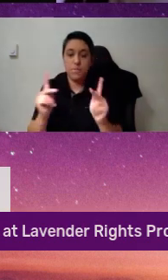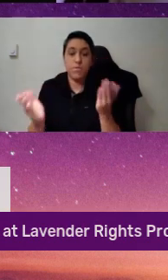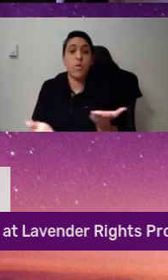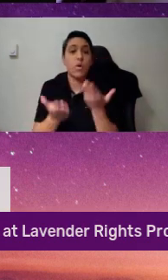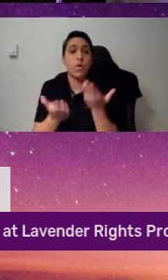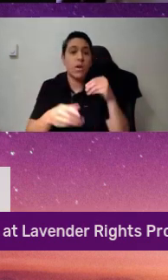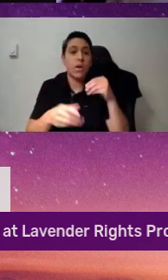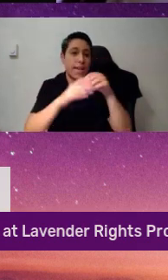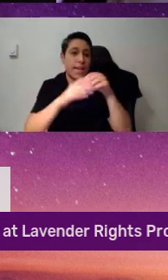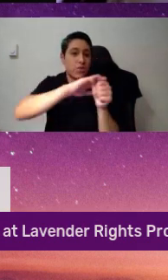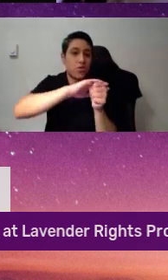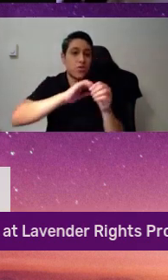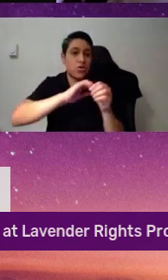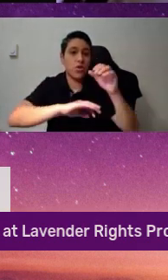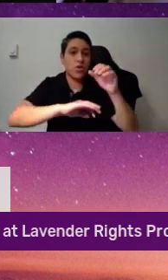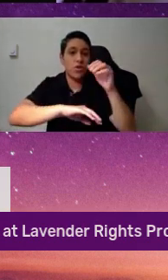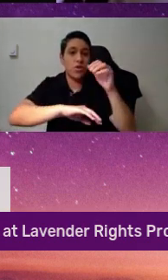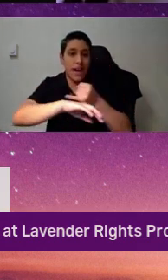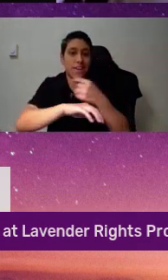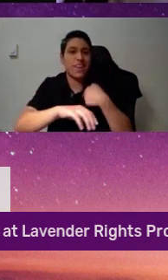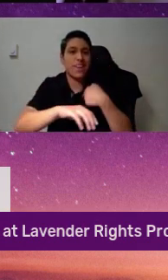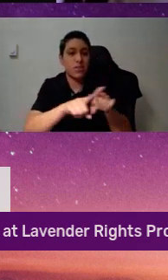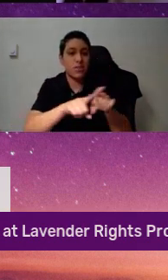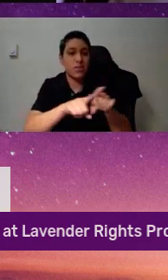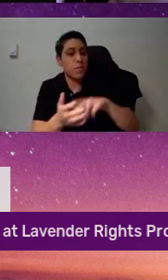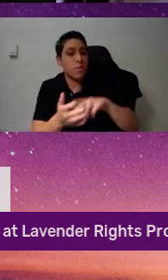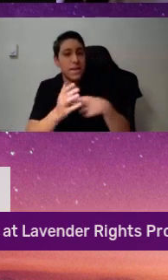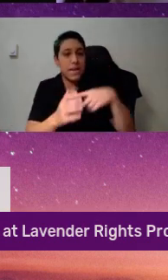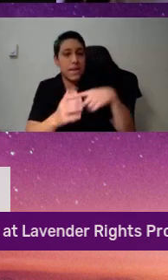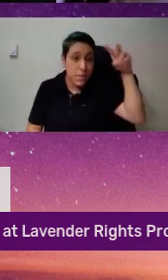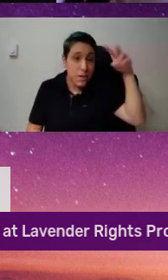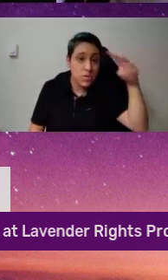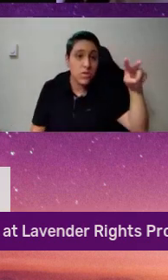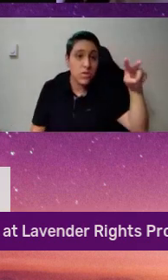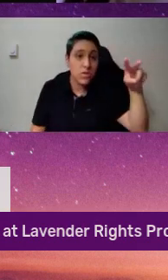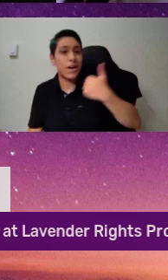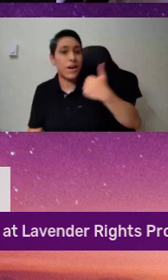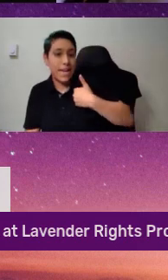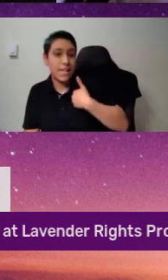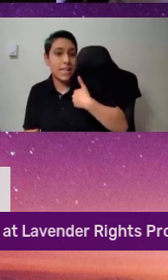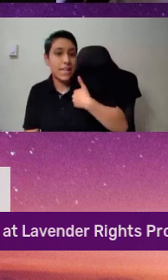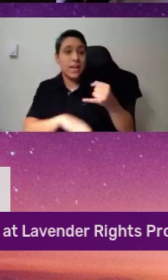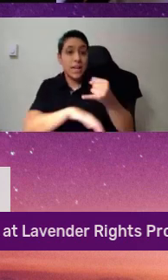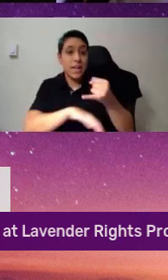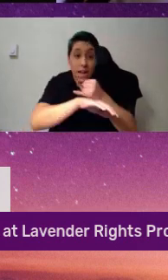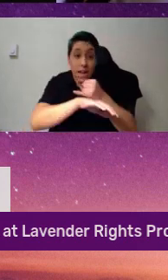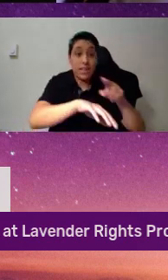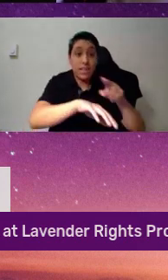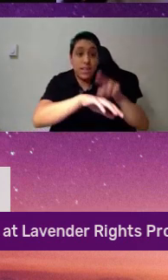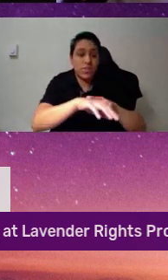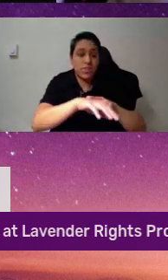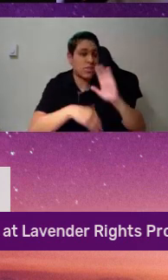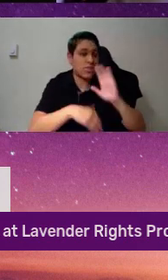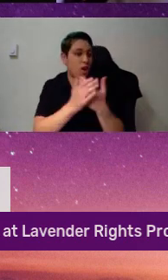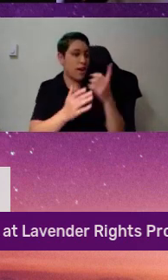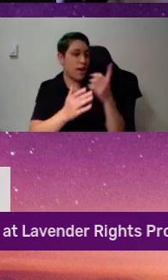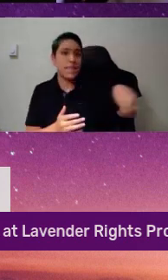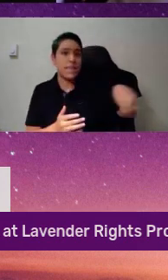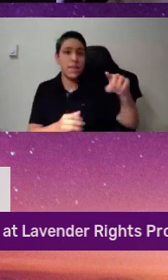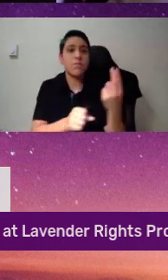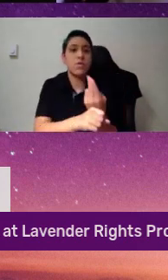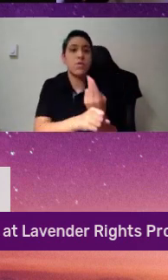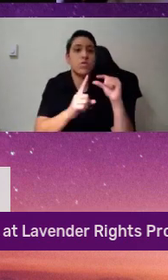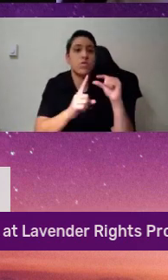mean Mexico, Canada, island nations, like all of those folks also use that